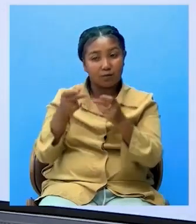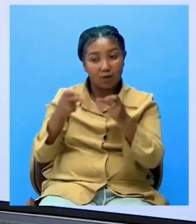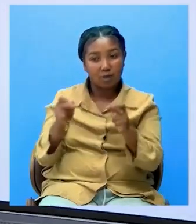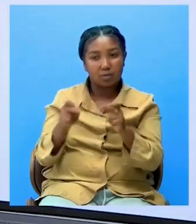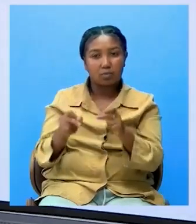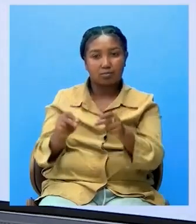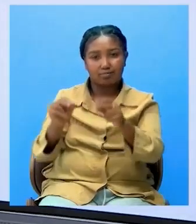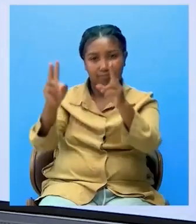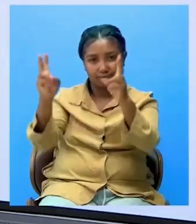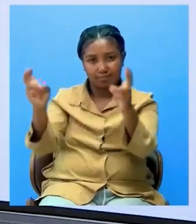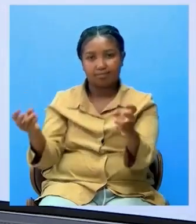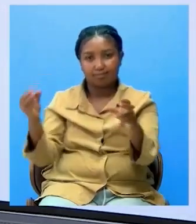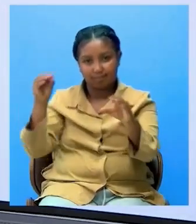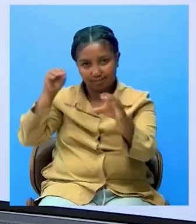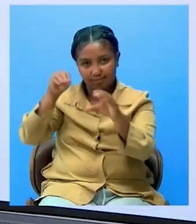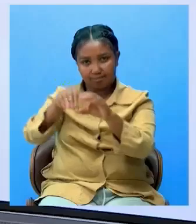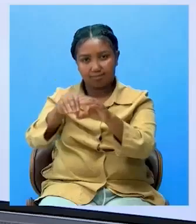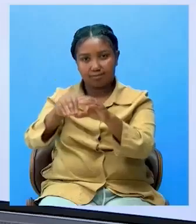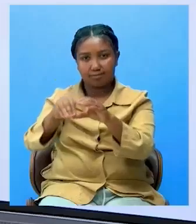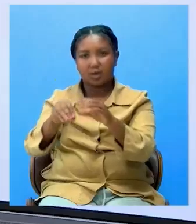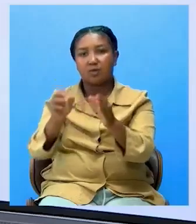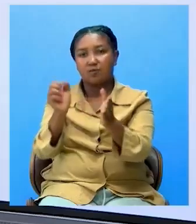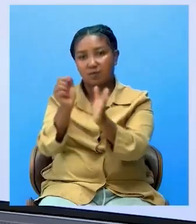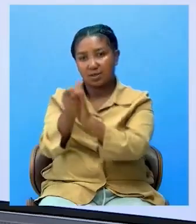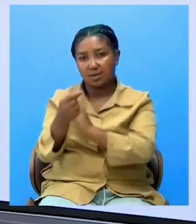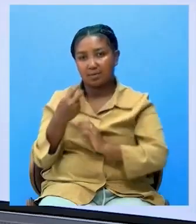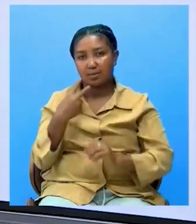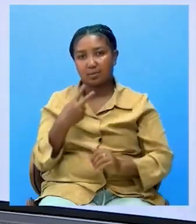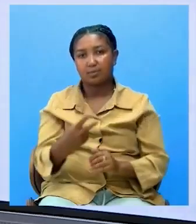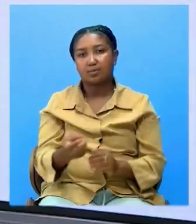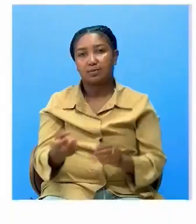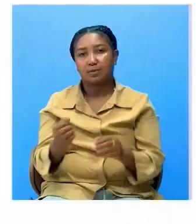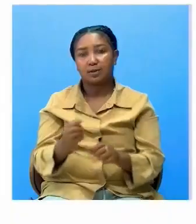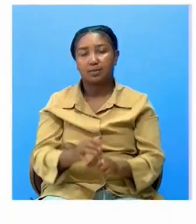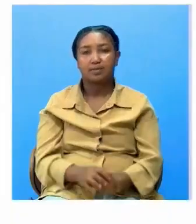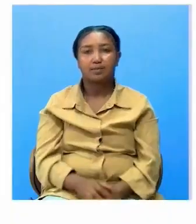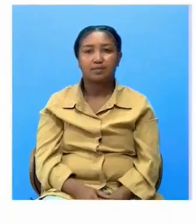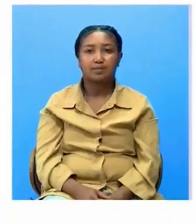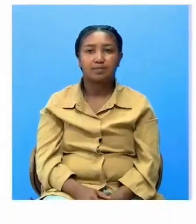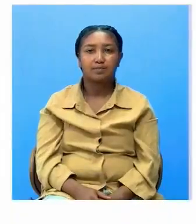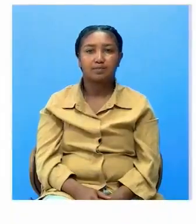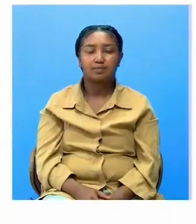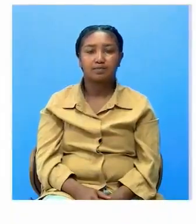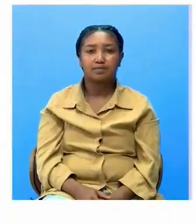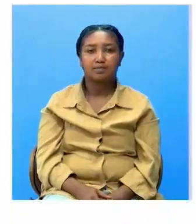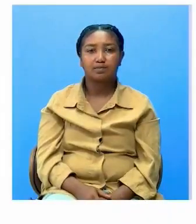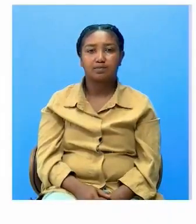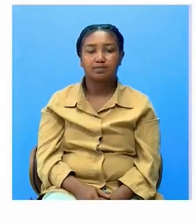you can put just in quotation markers. For example, the word here.